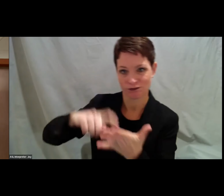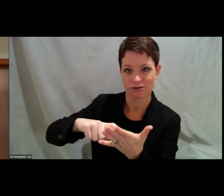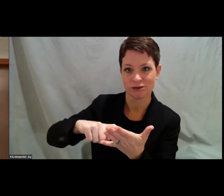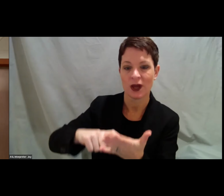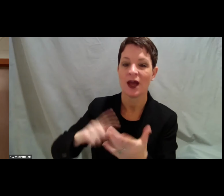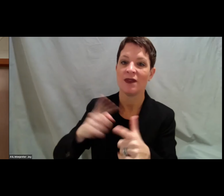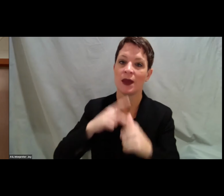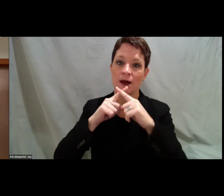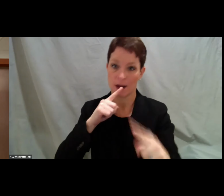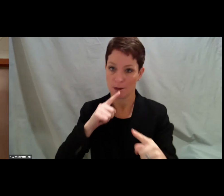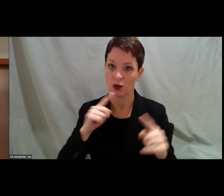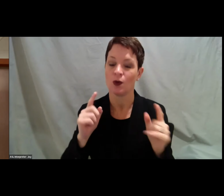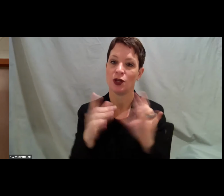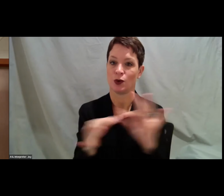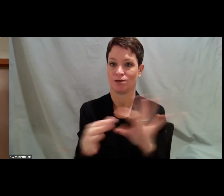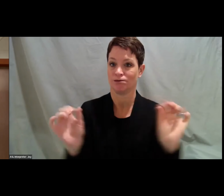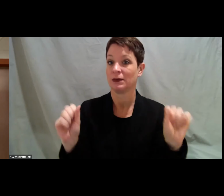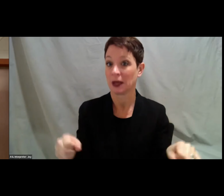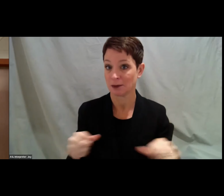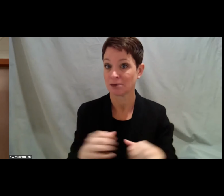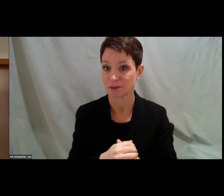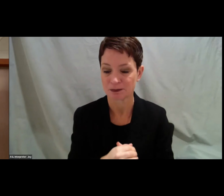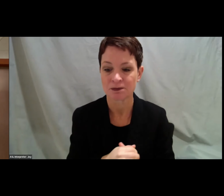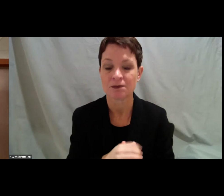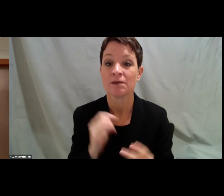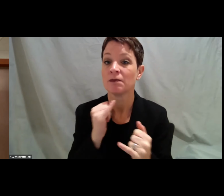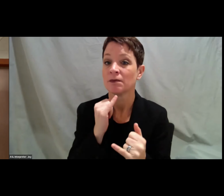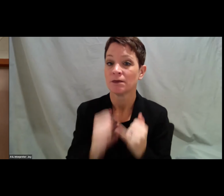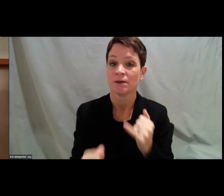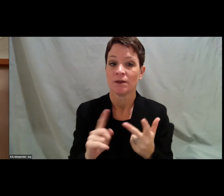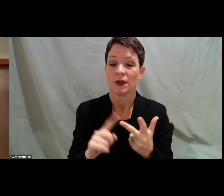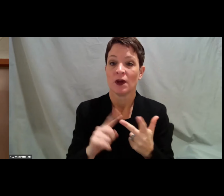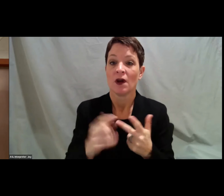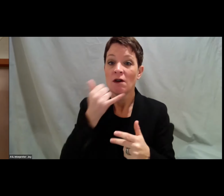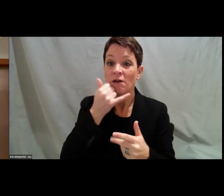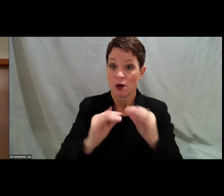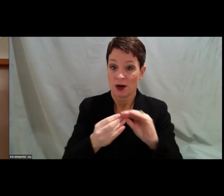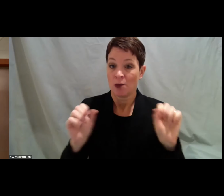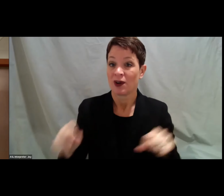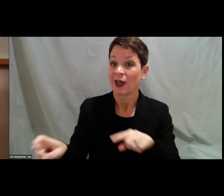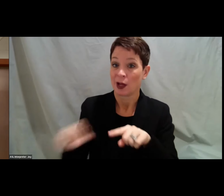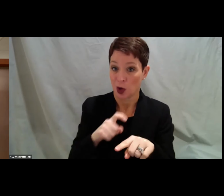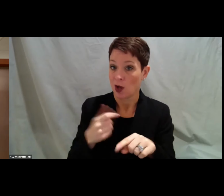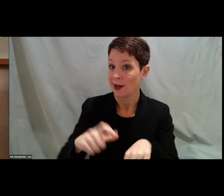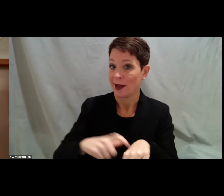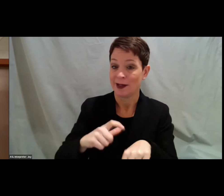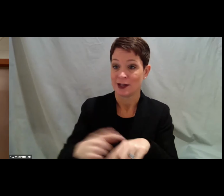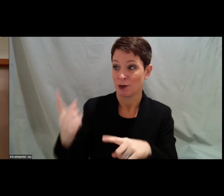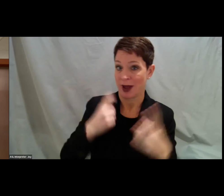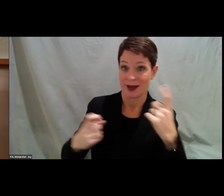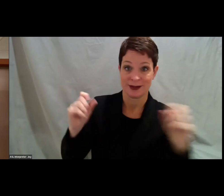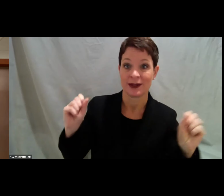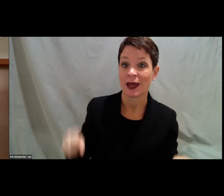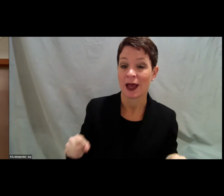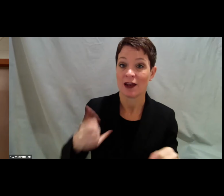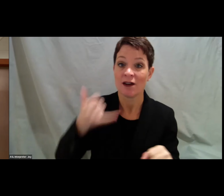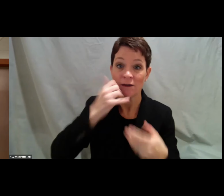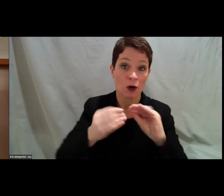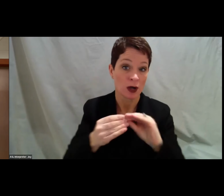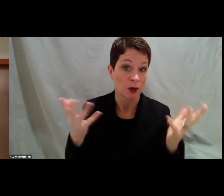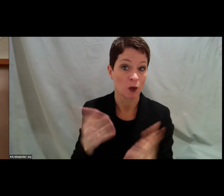unmute yourself to ask your question. Finally, we will have a phone line where anyone can call in to ask us a question. That number